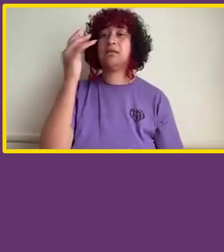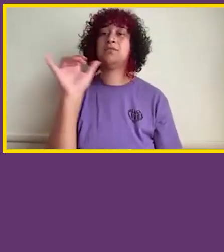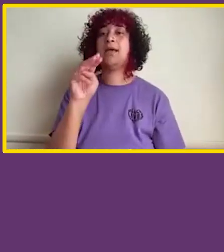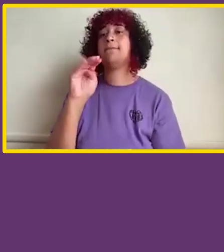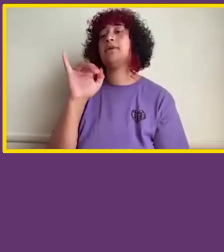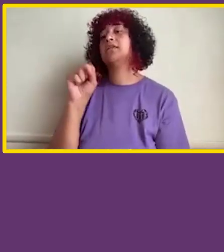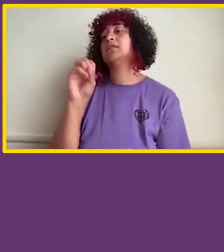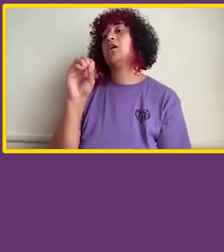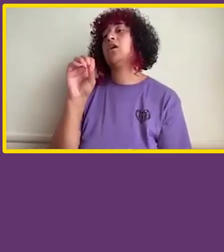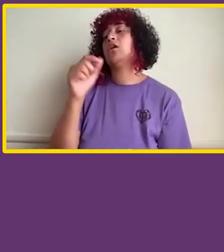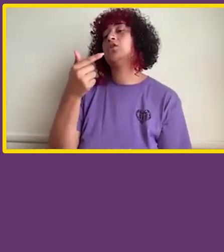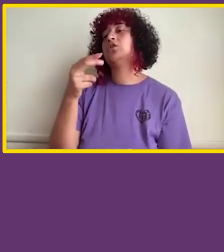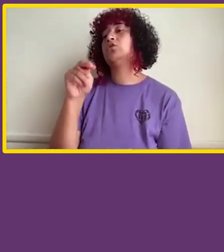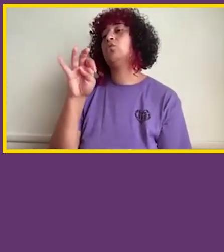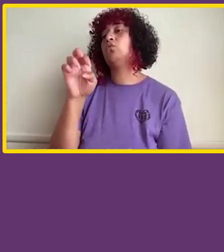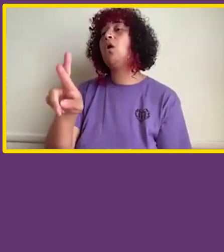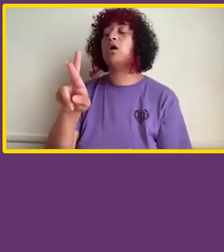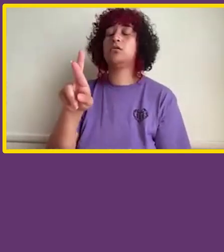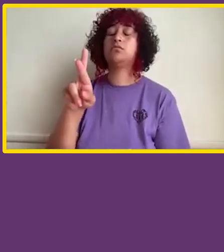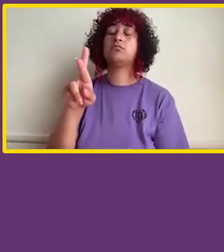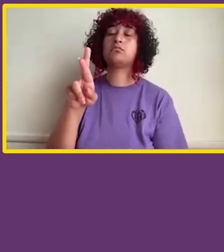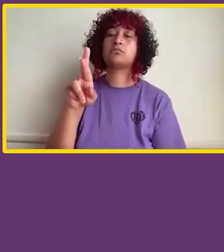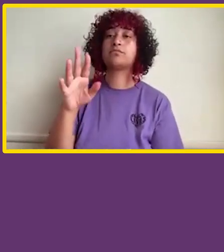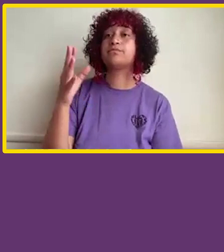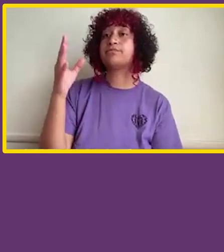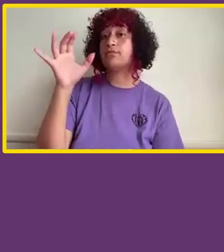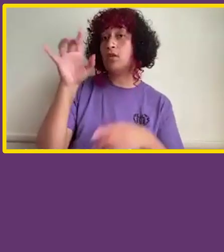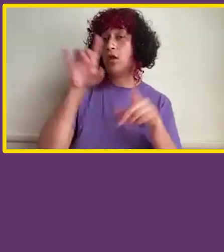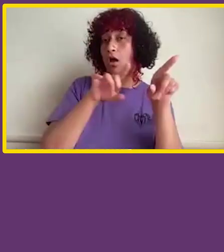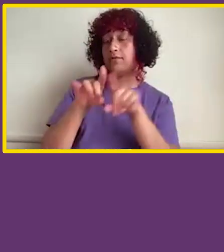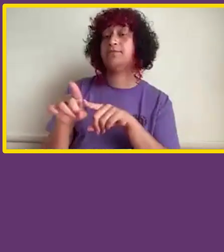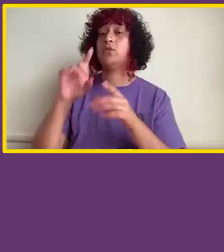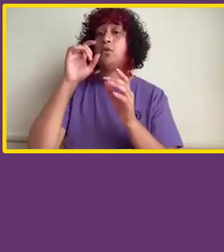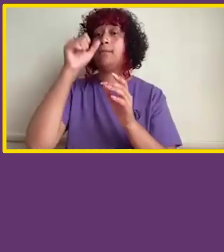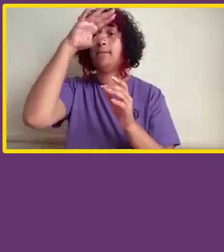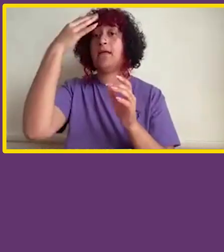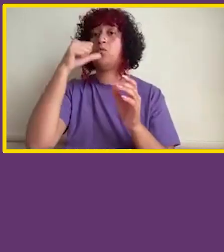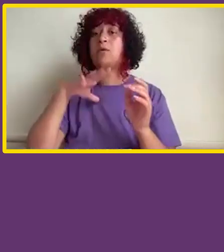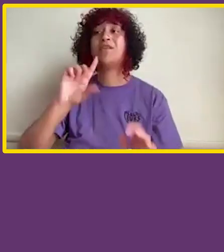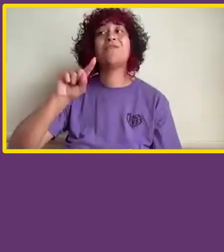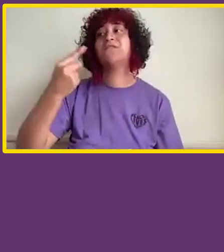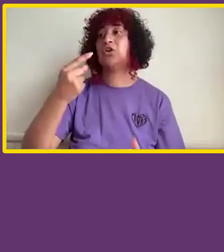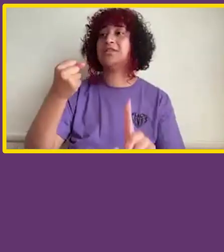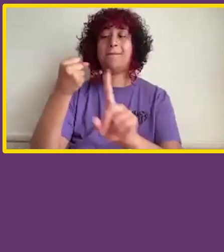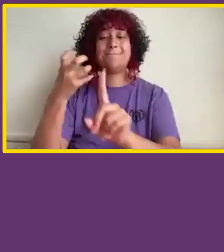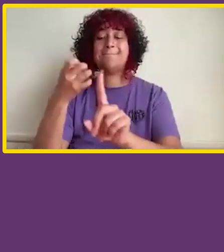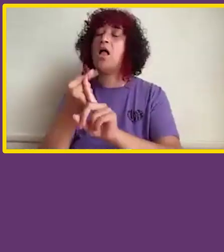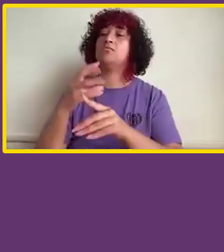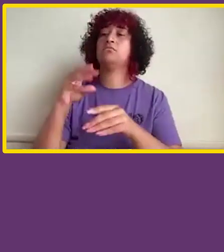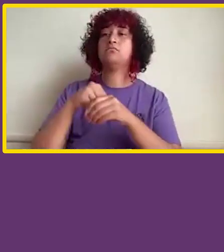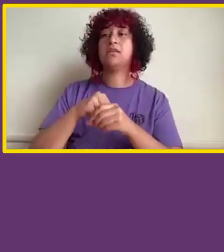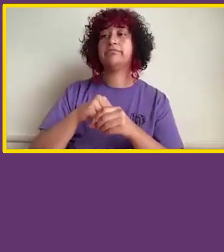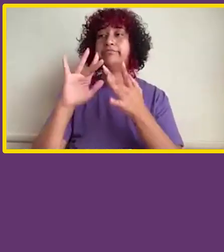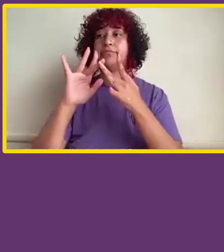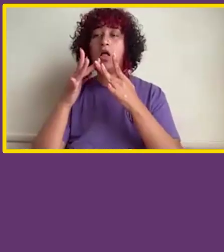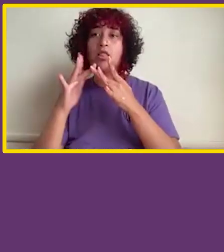it's, I think that oftentimes Black women are the first to be attacked in social media settings. And I do